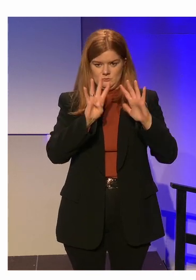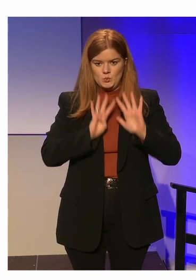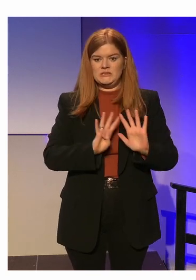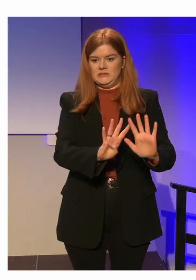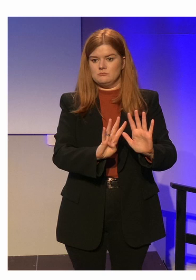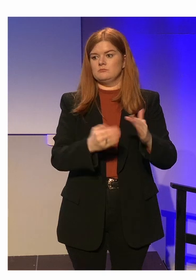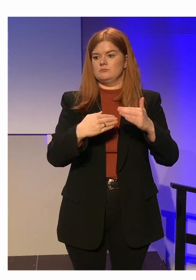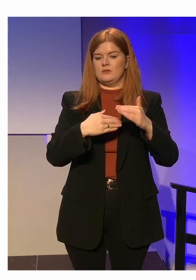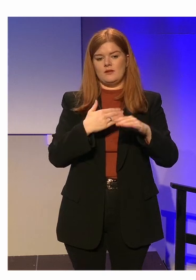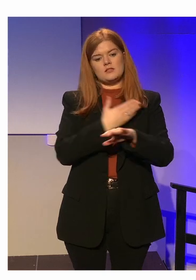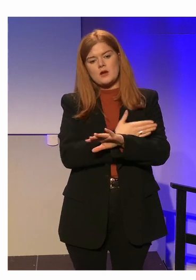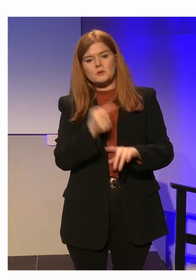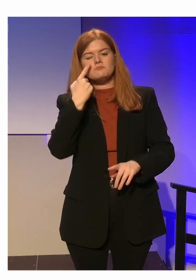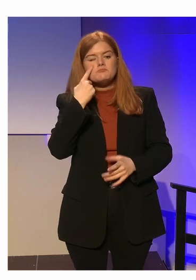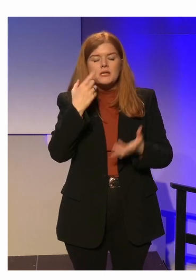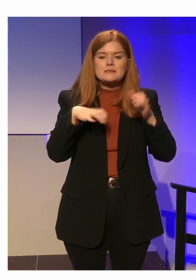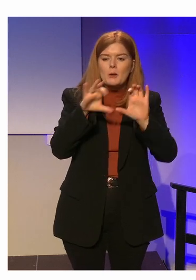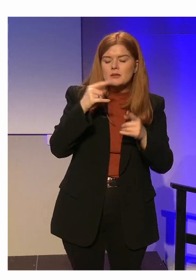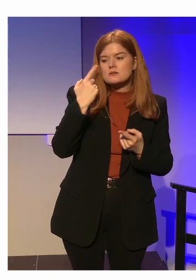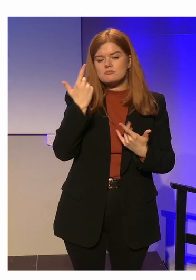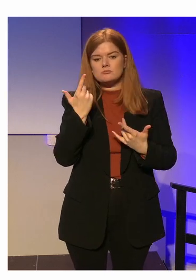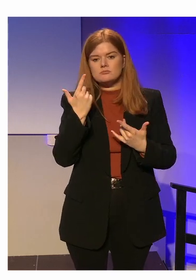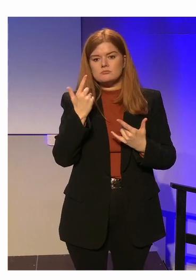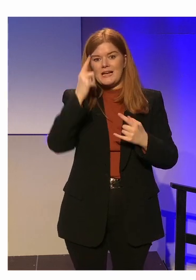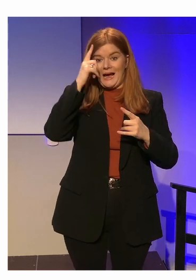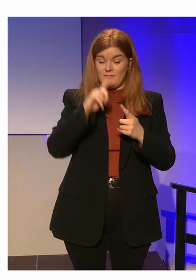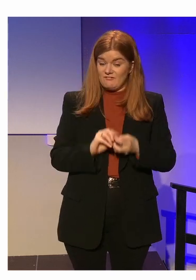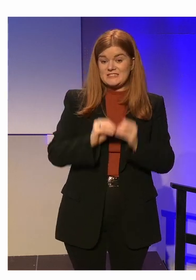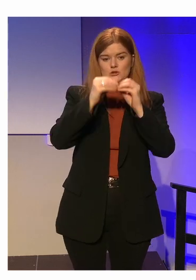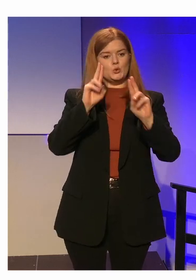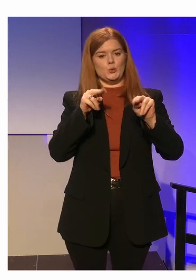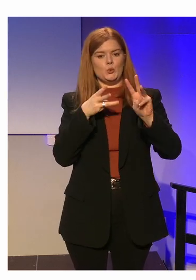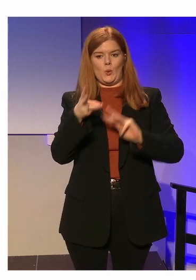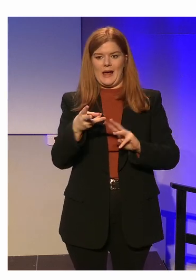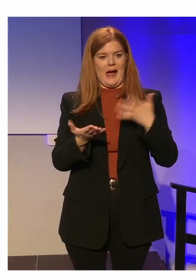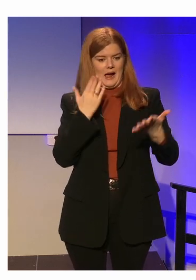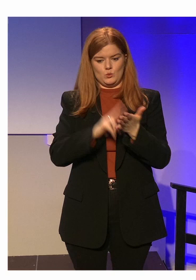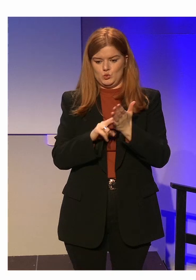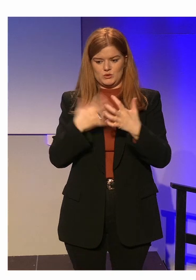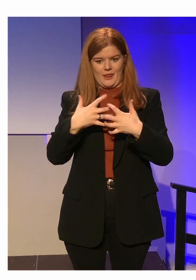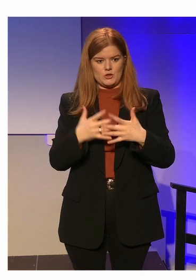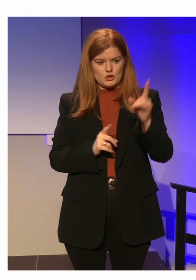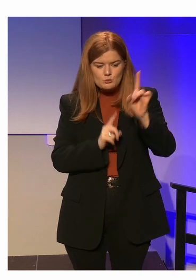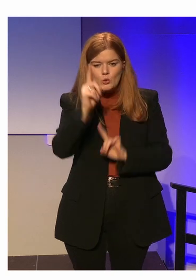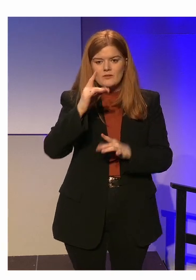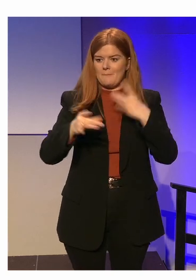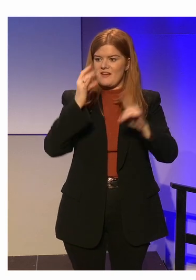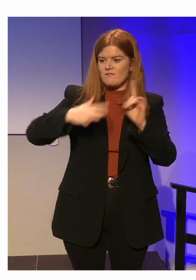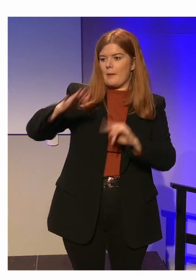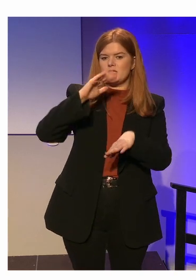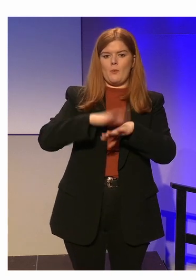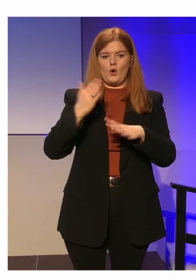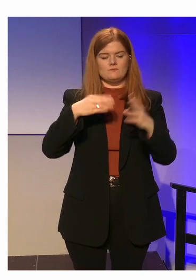started experimenting with and inventing ways to use technology to make the environment